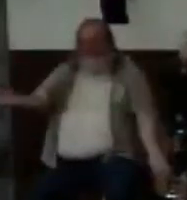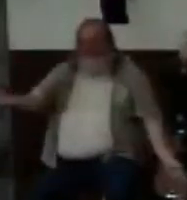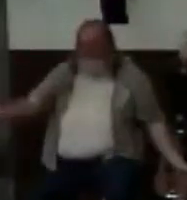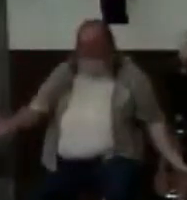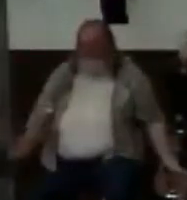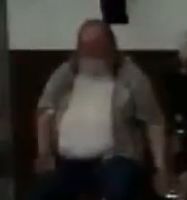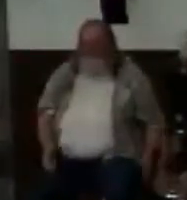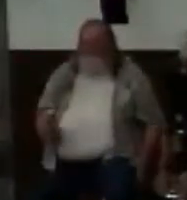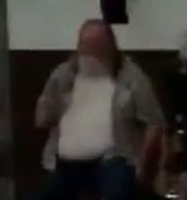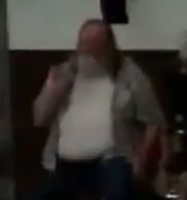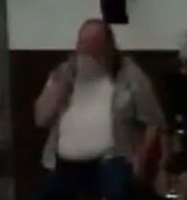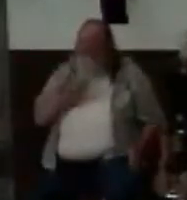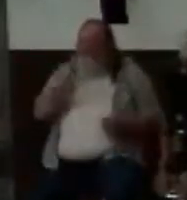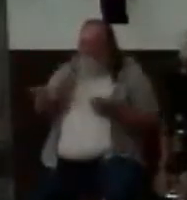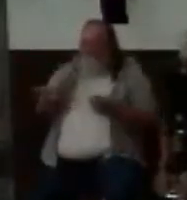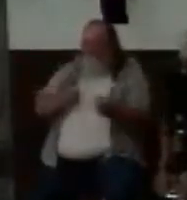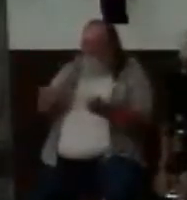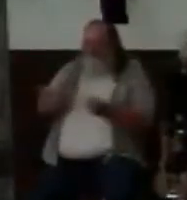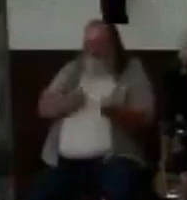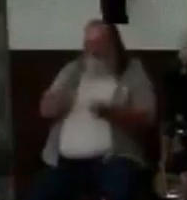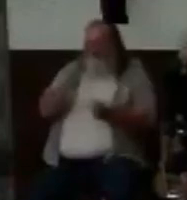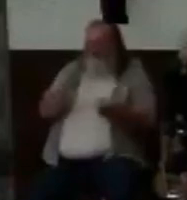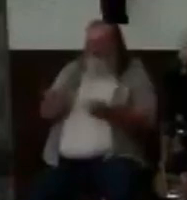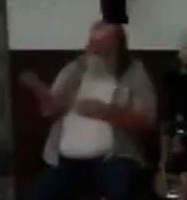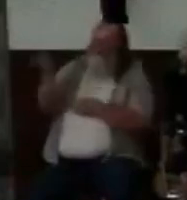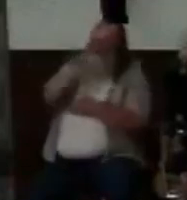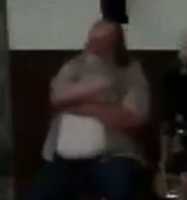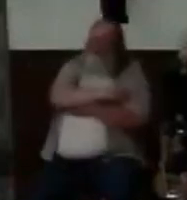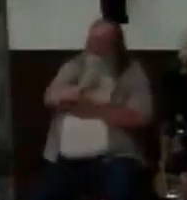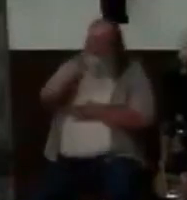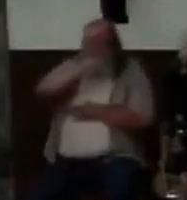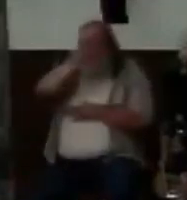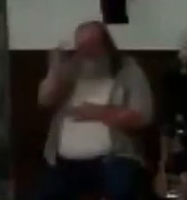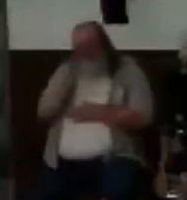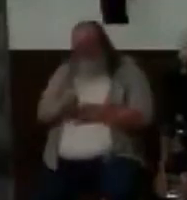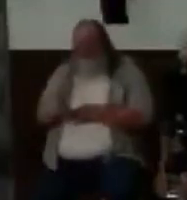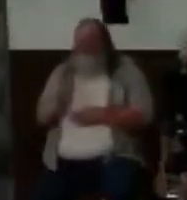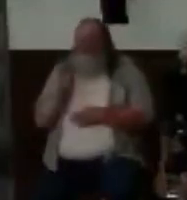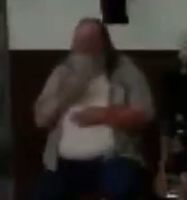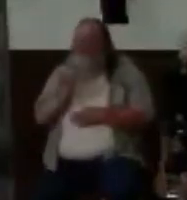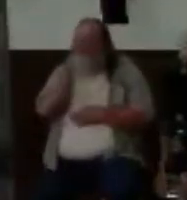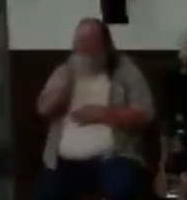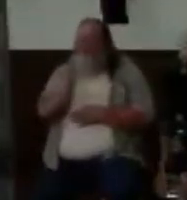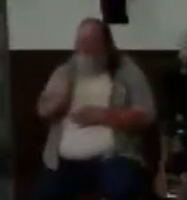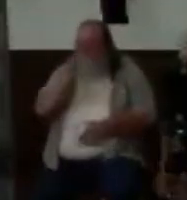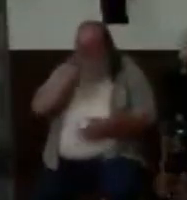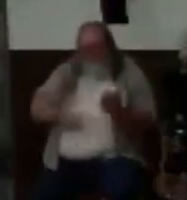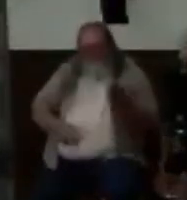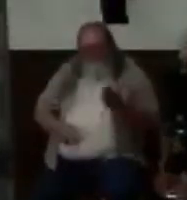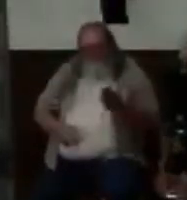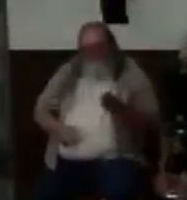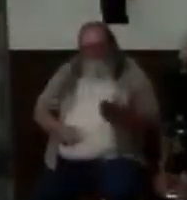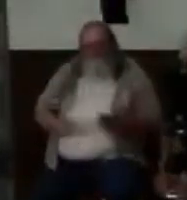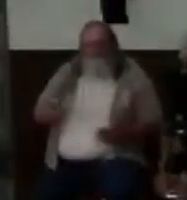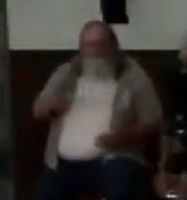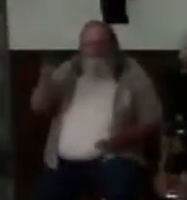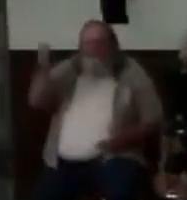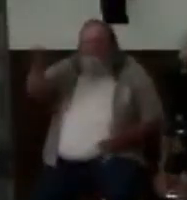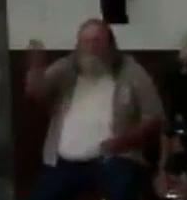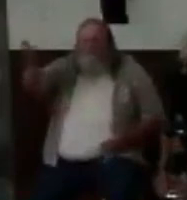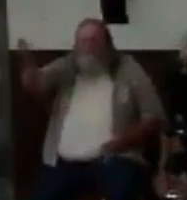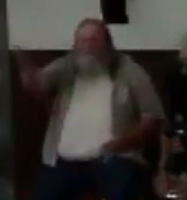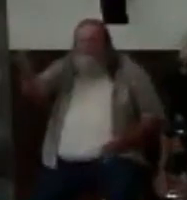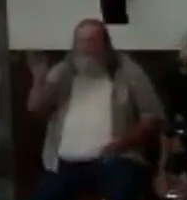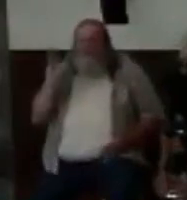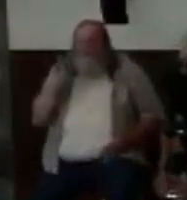Our challenge today is to ask ourselves, what message are we proclaiming directly in the face